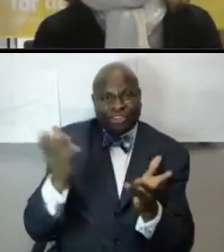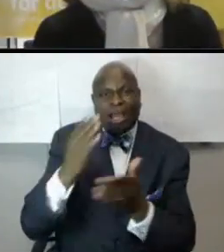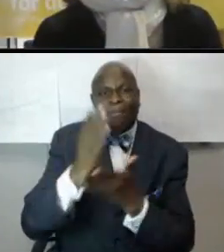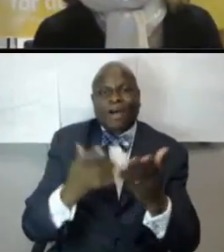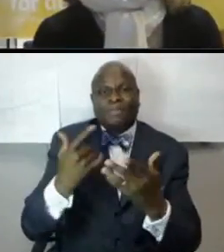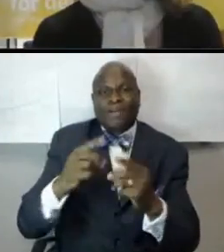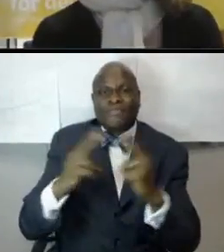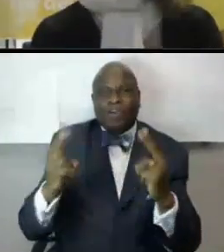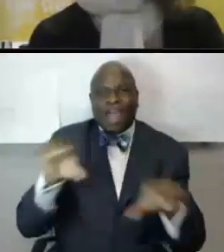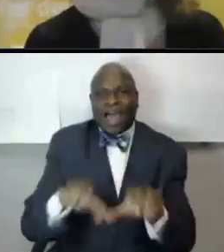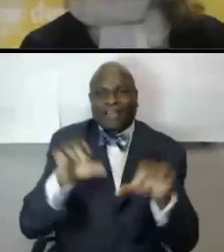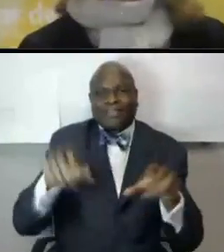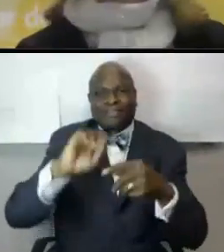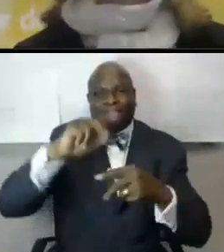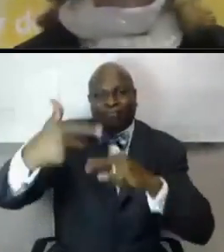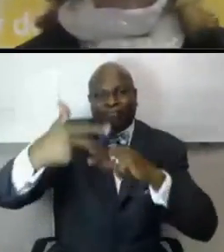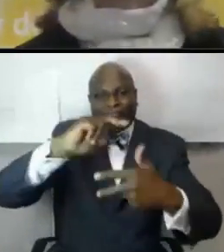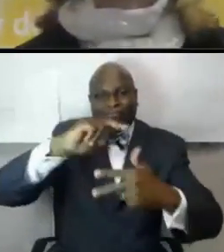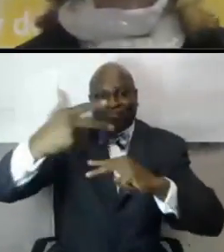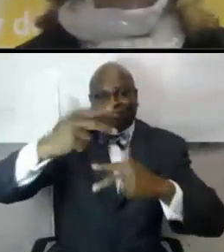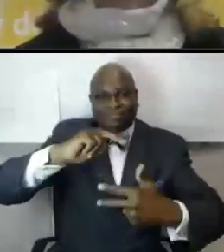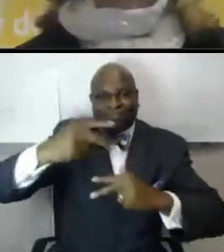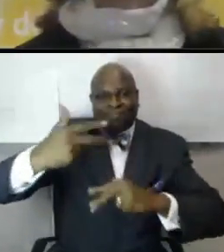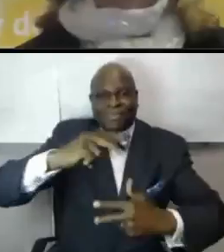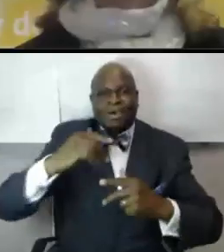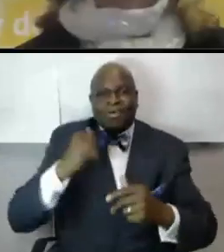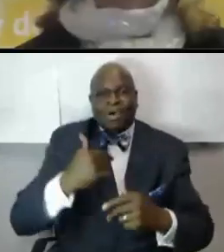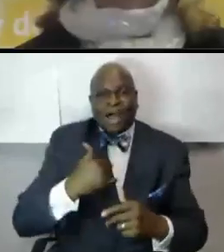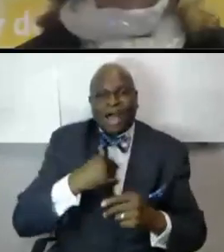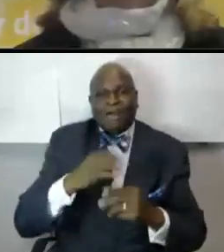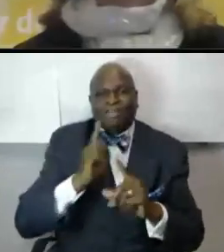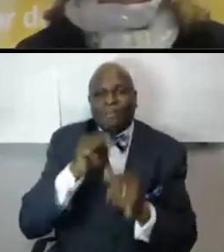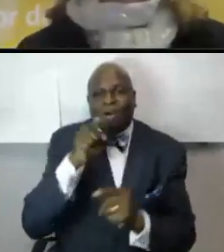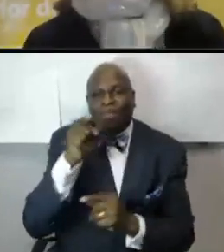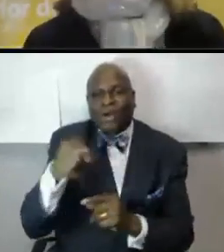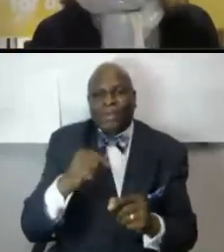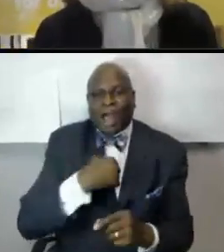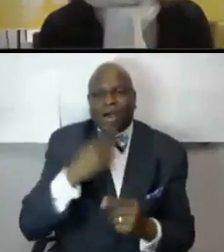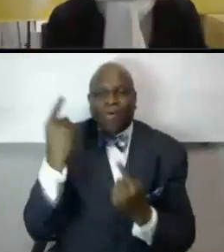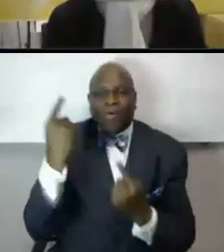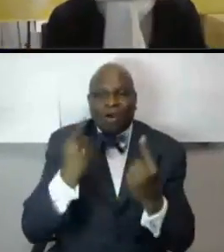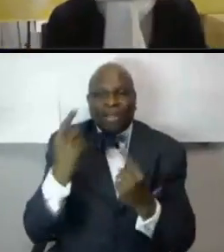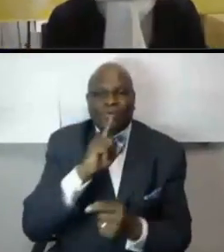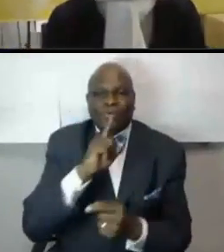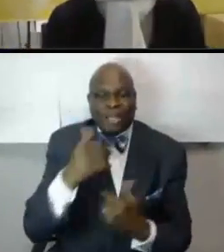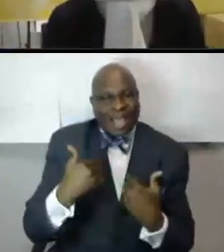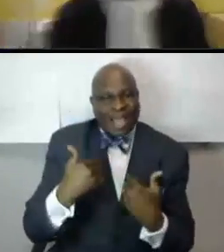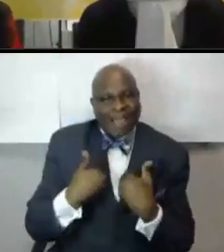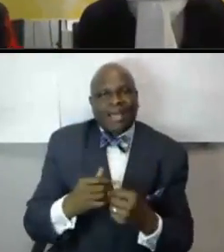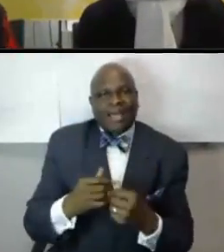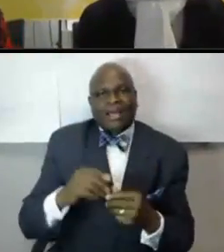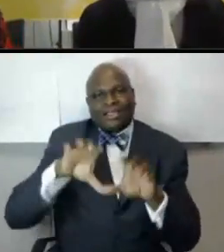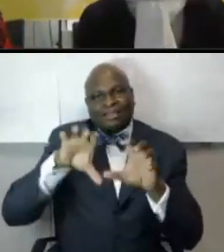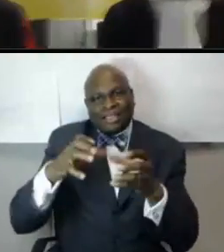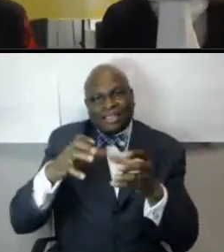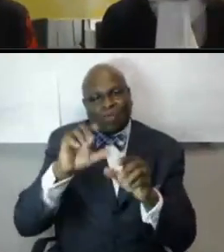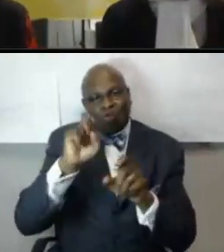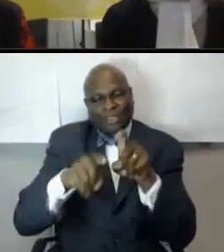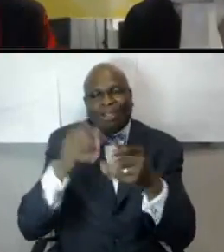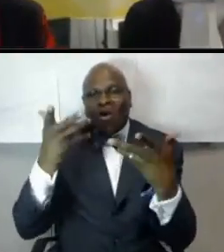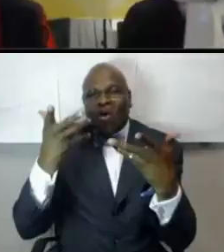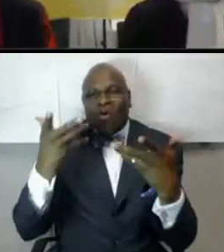been extremely active. We will get at those, but I wonder, we actually have a set of questions